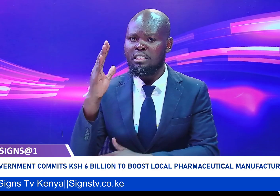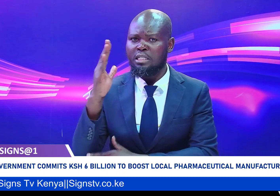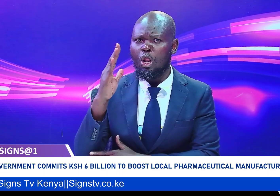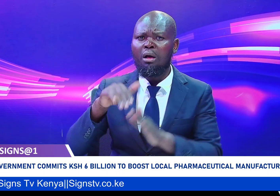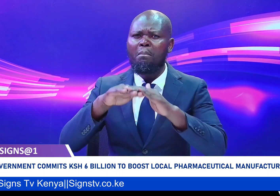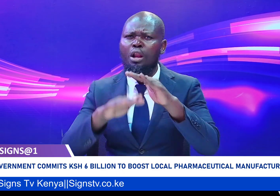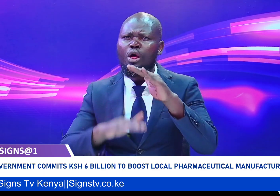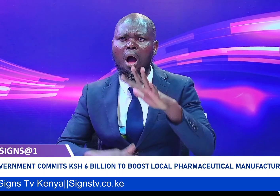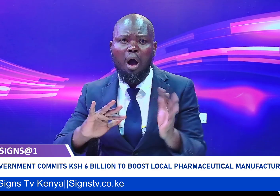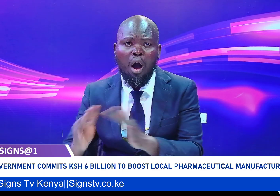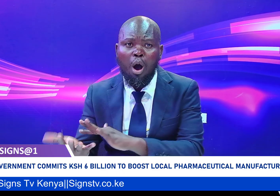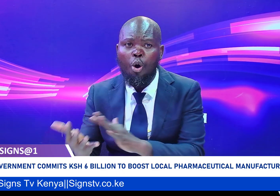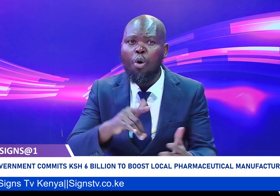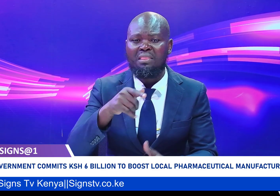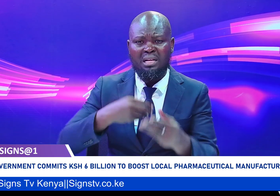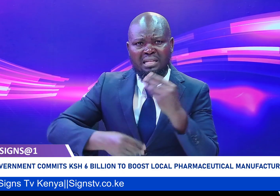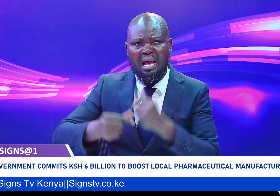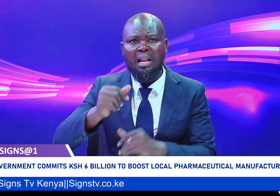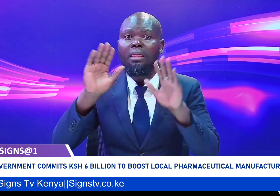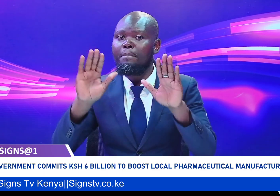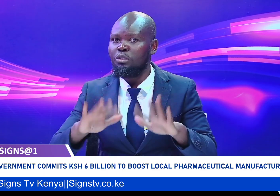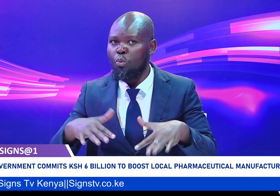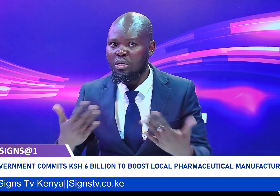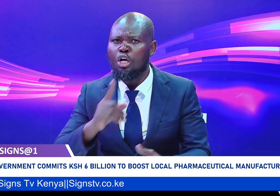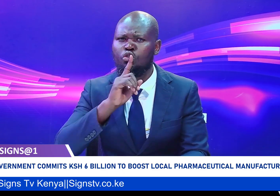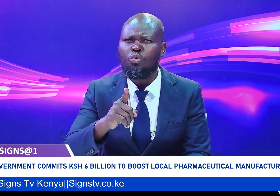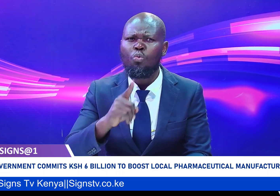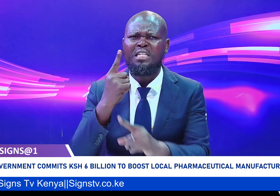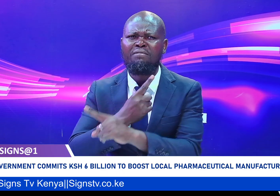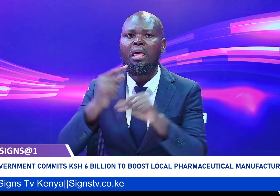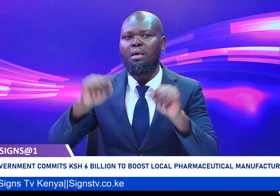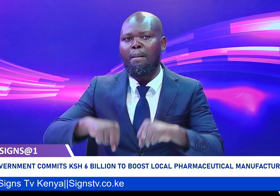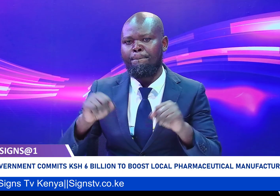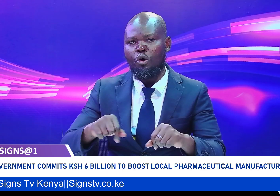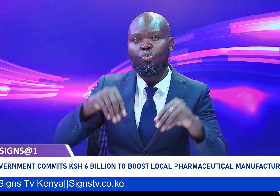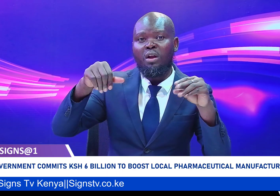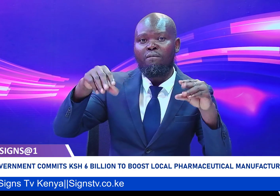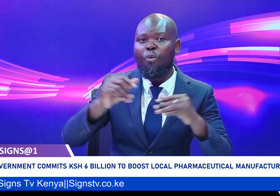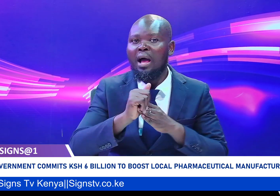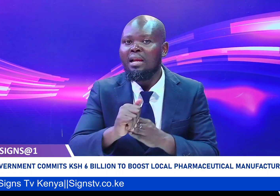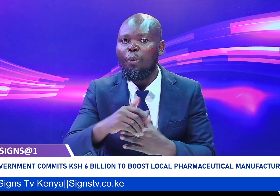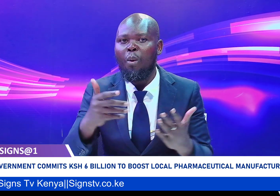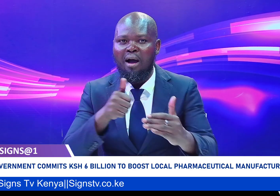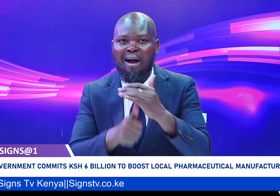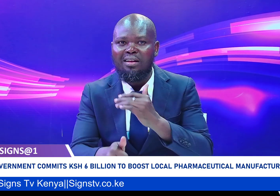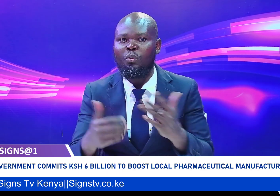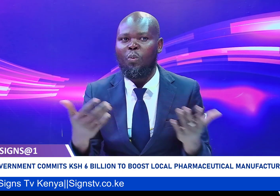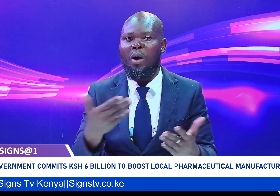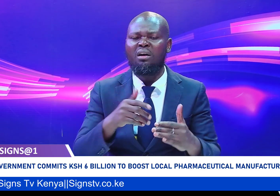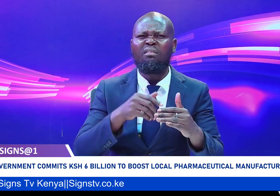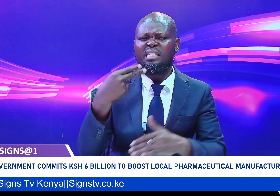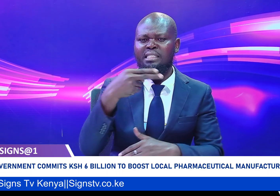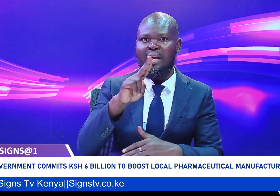The move is part of the state's broader strategy to enhance health security, reduce reliance on cost imports, and